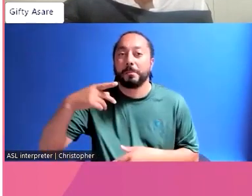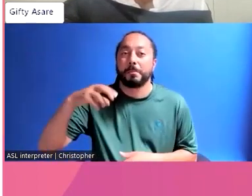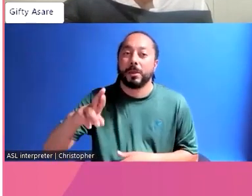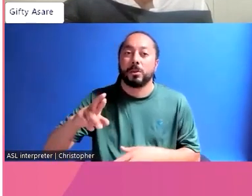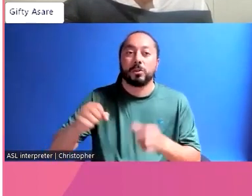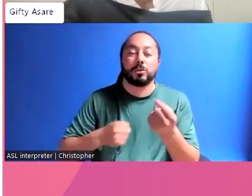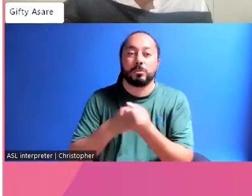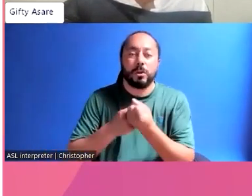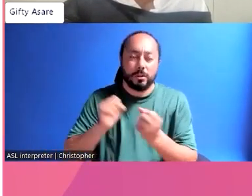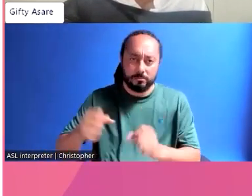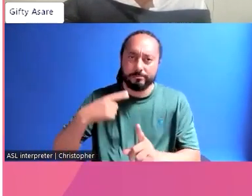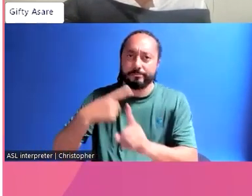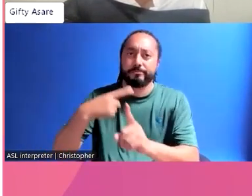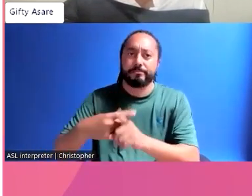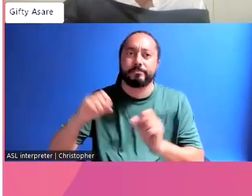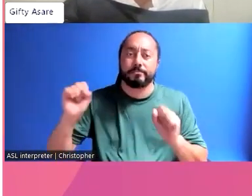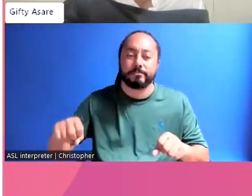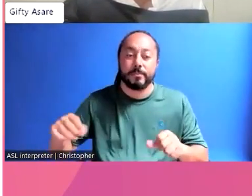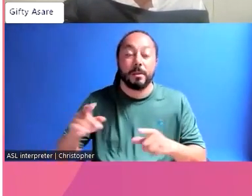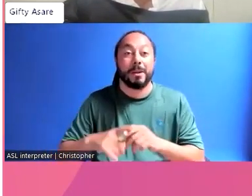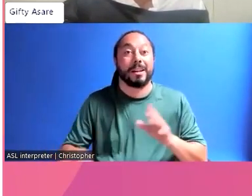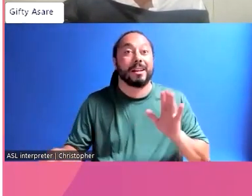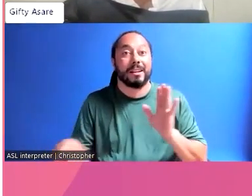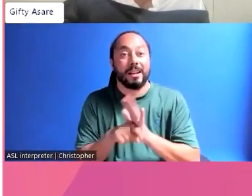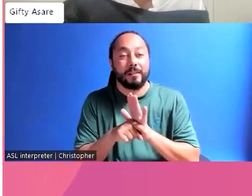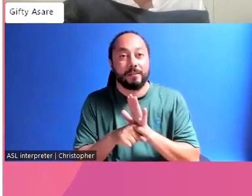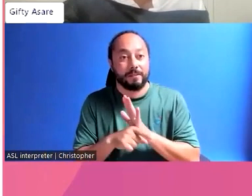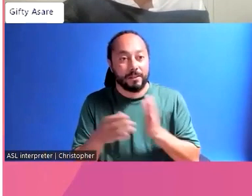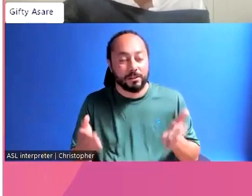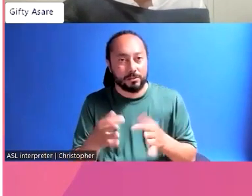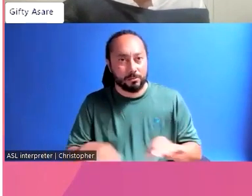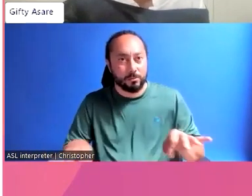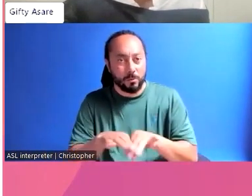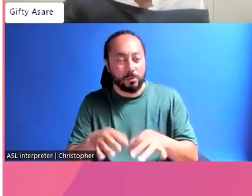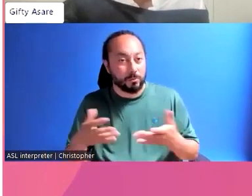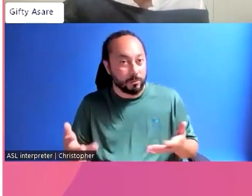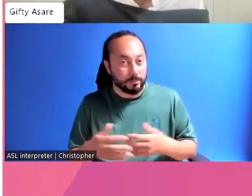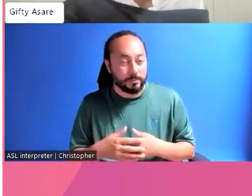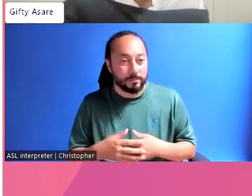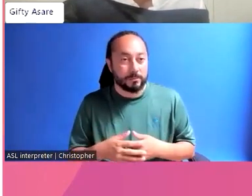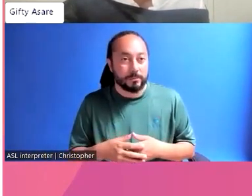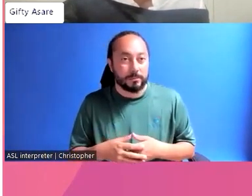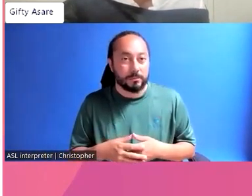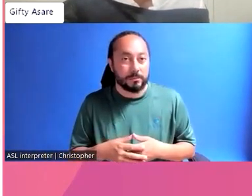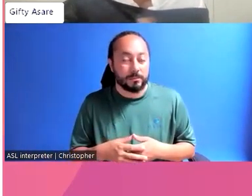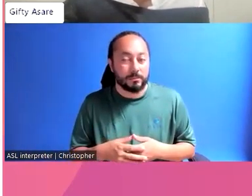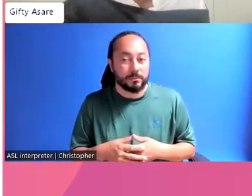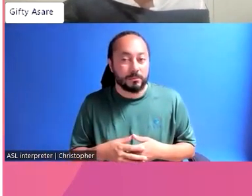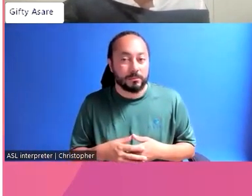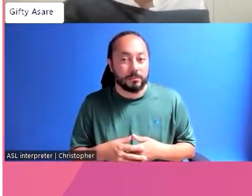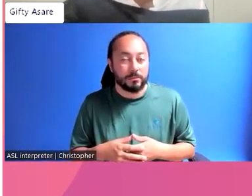outcomes. But the negative outcome here that is important to note was that there is